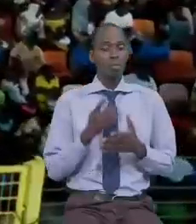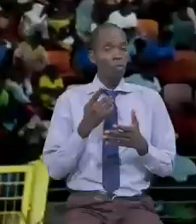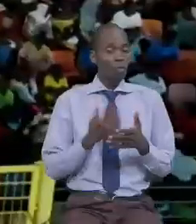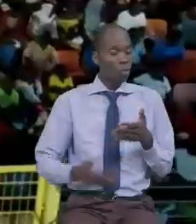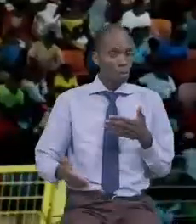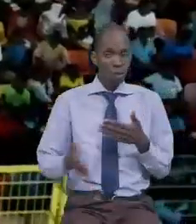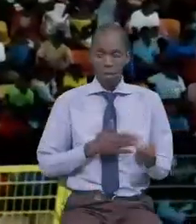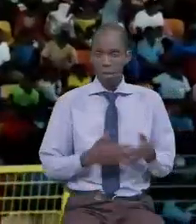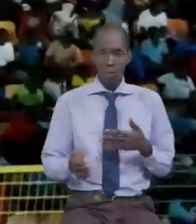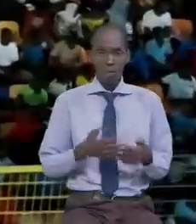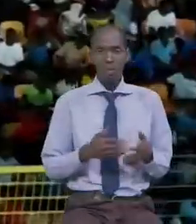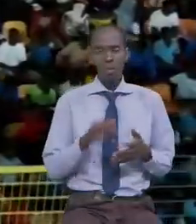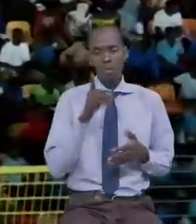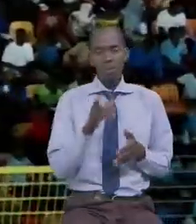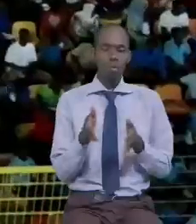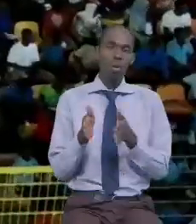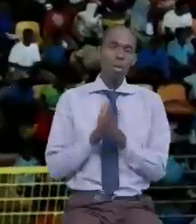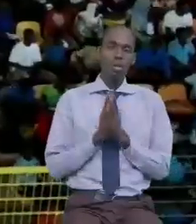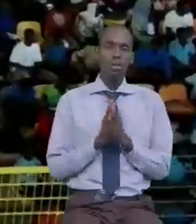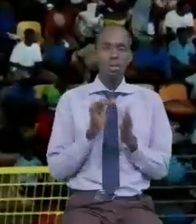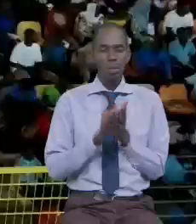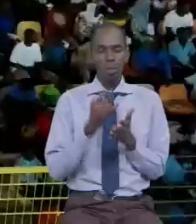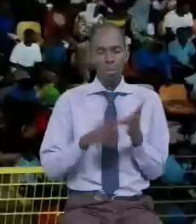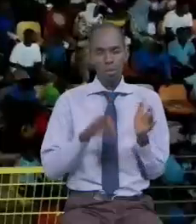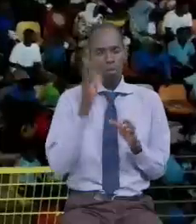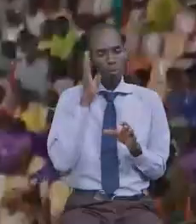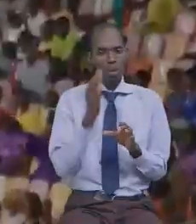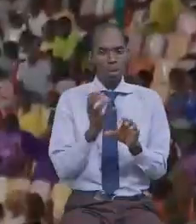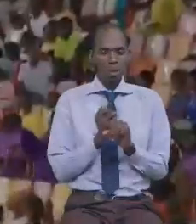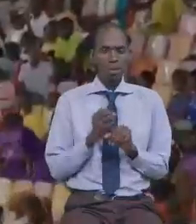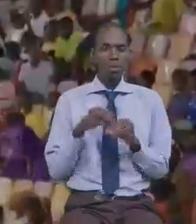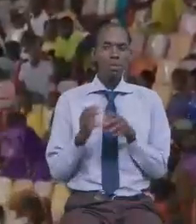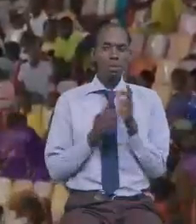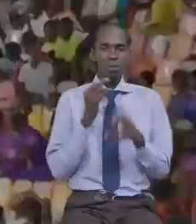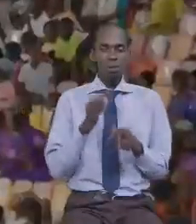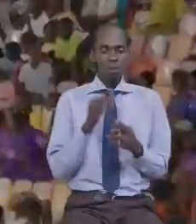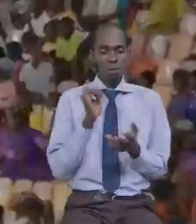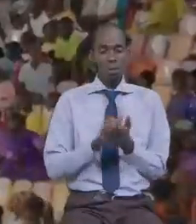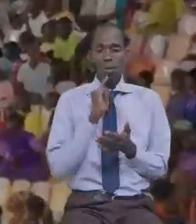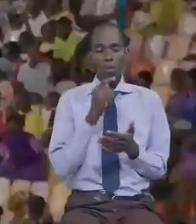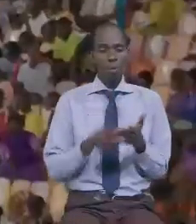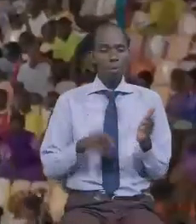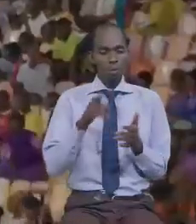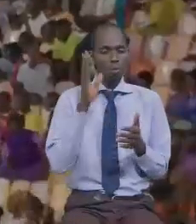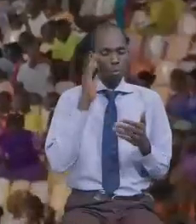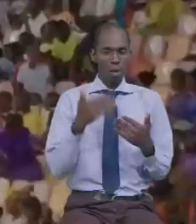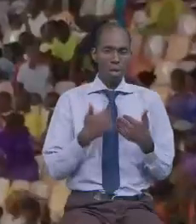Whatsoever he says, that's what you'll have. I say that's what you will have.